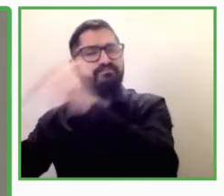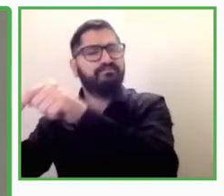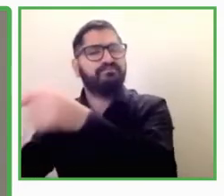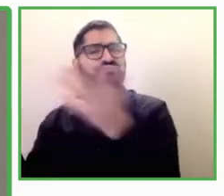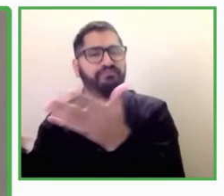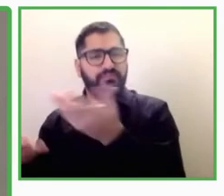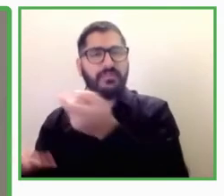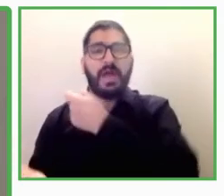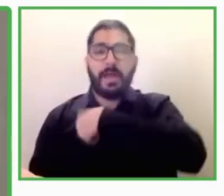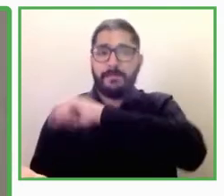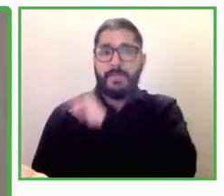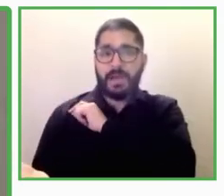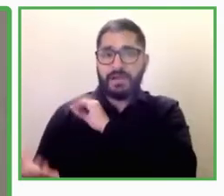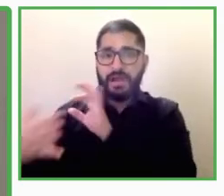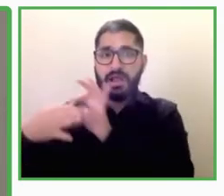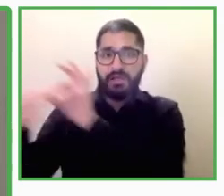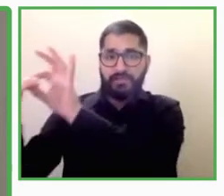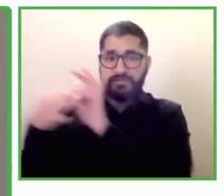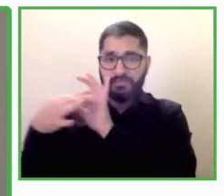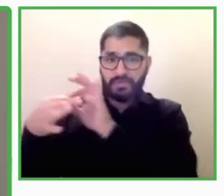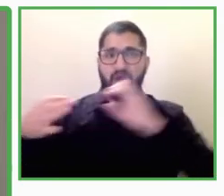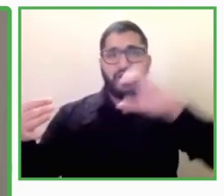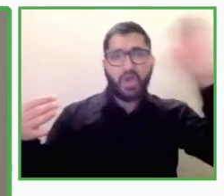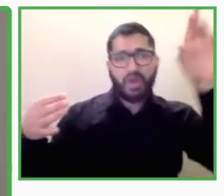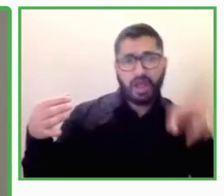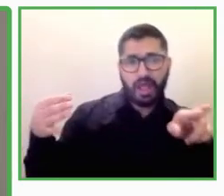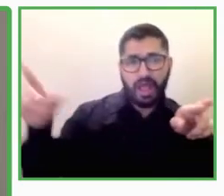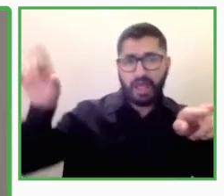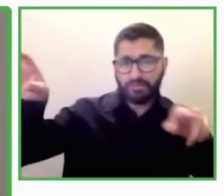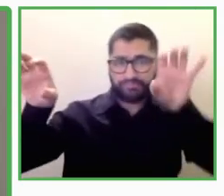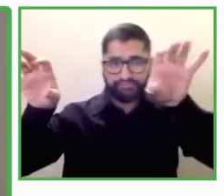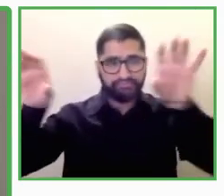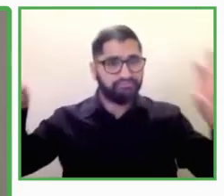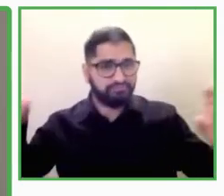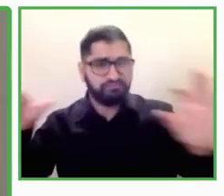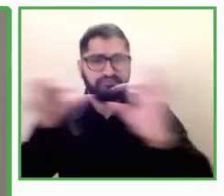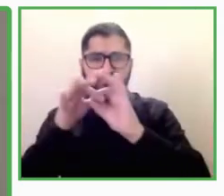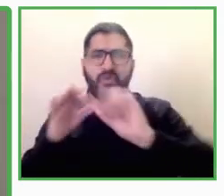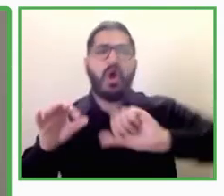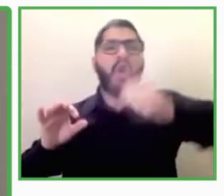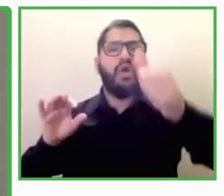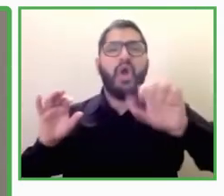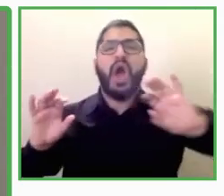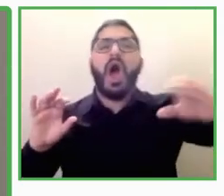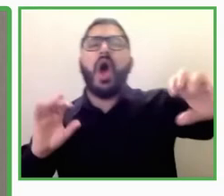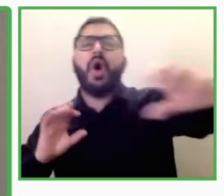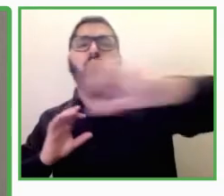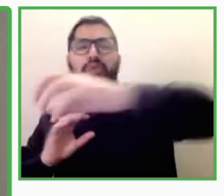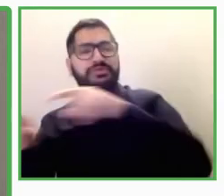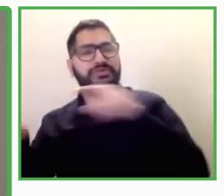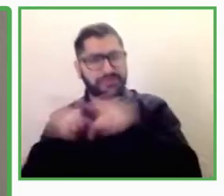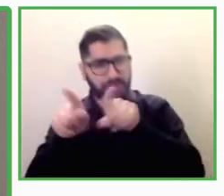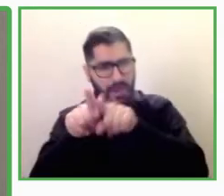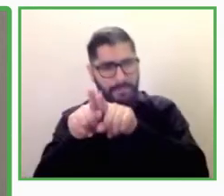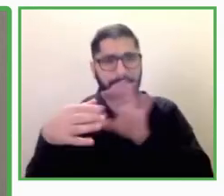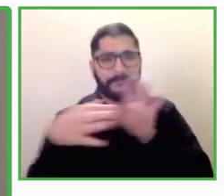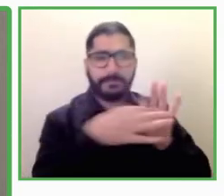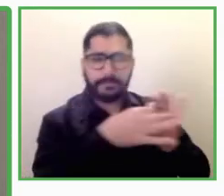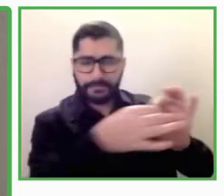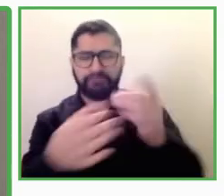in different Latin American countries based on four main elements. One is that we should consider how to